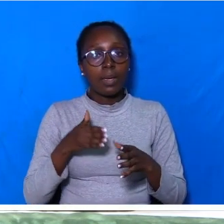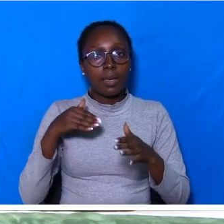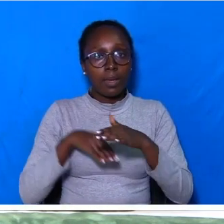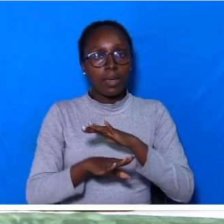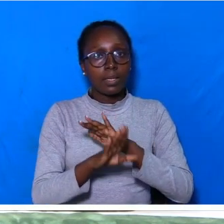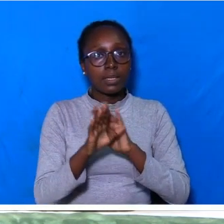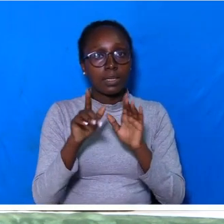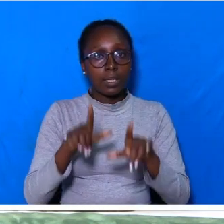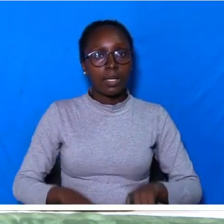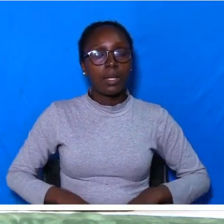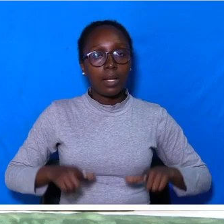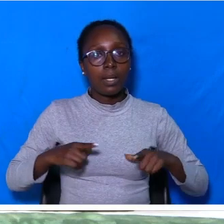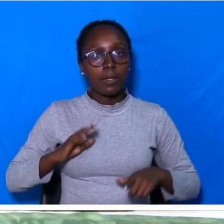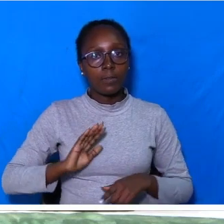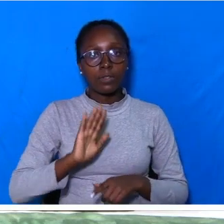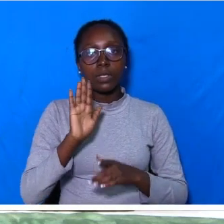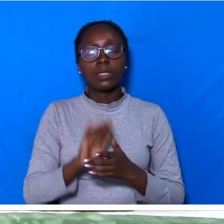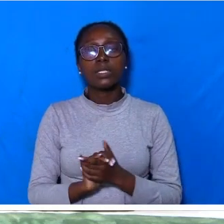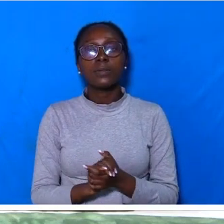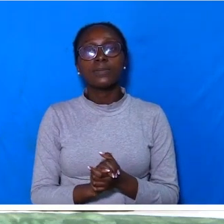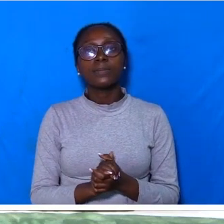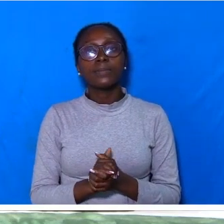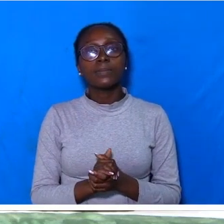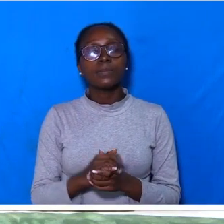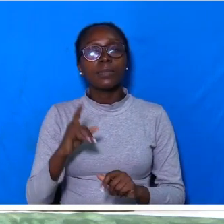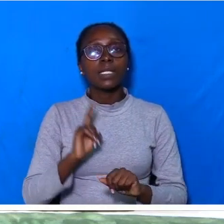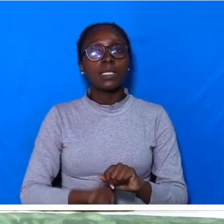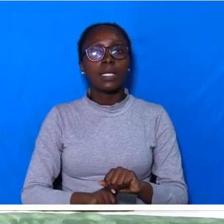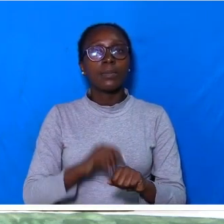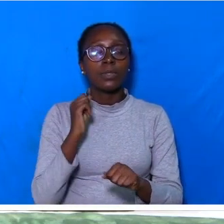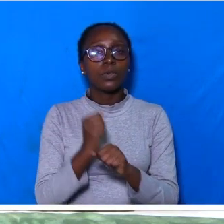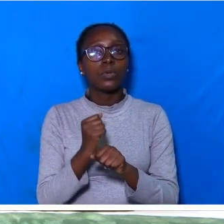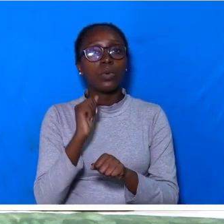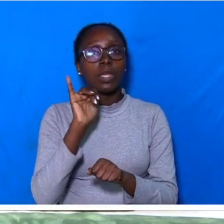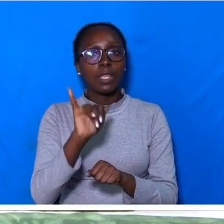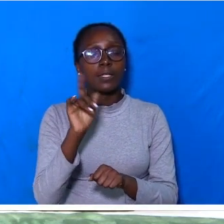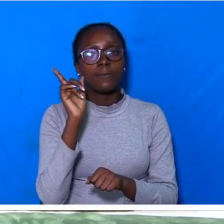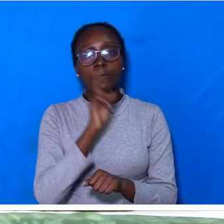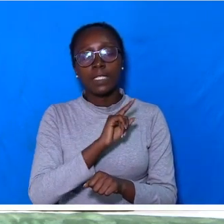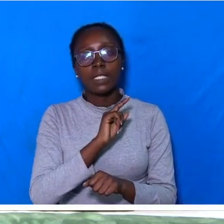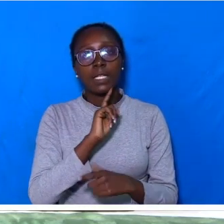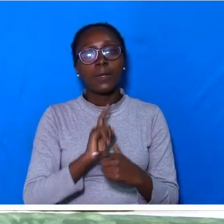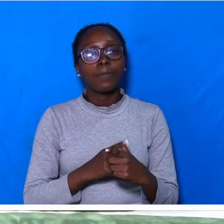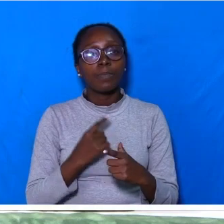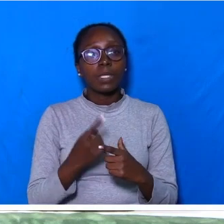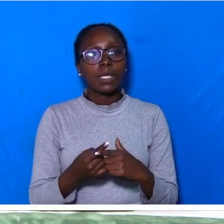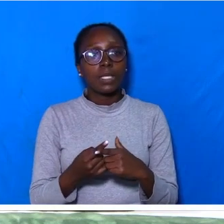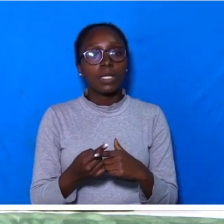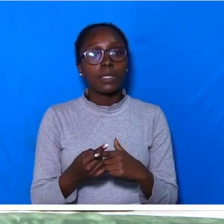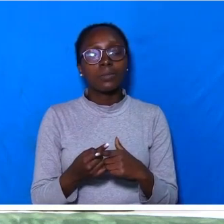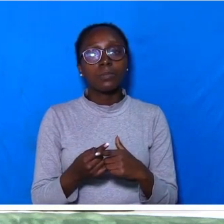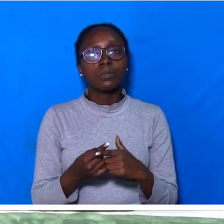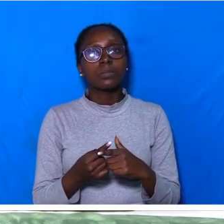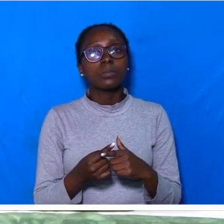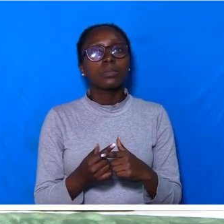the devil plays around with. When you do that, then he holds you back. He will hold your business